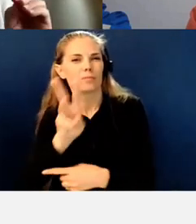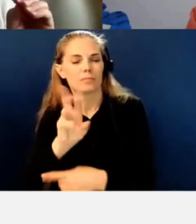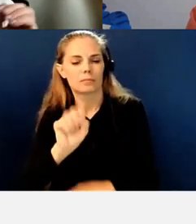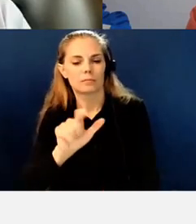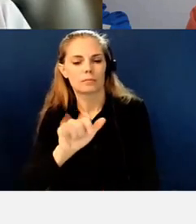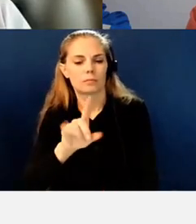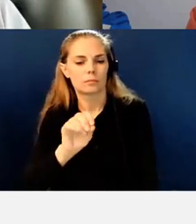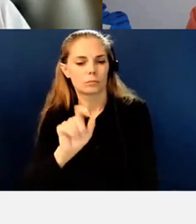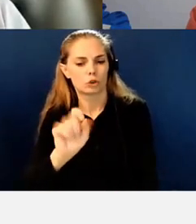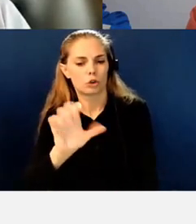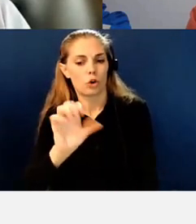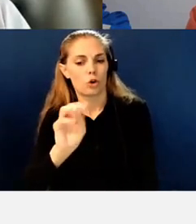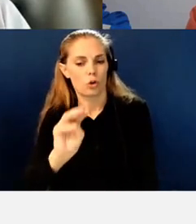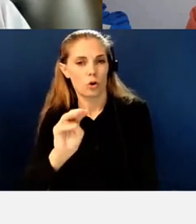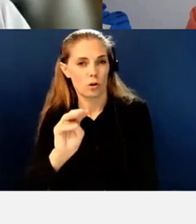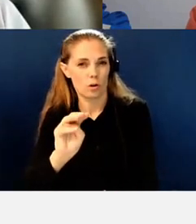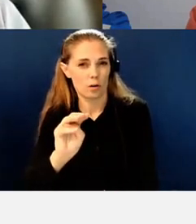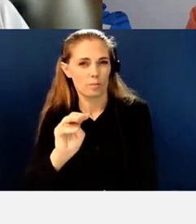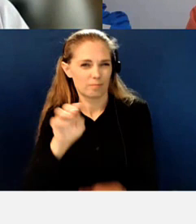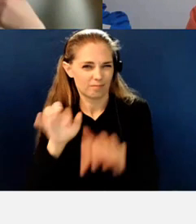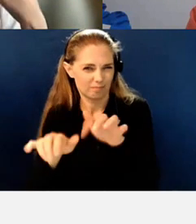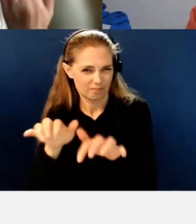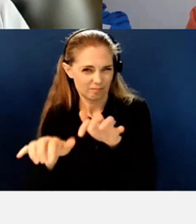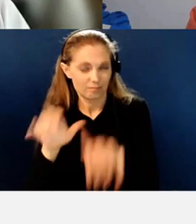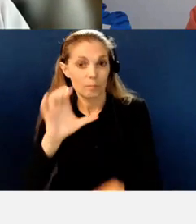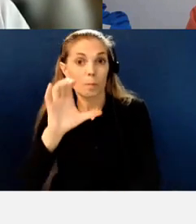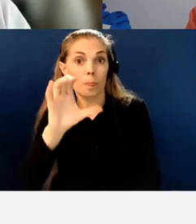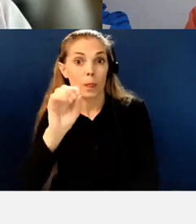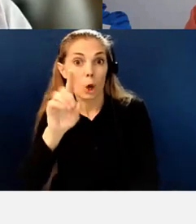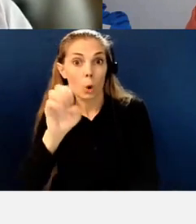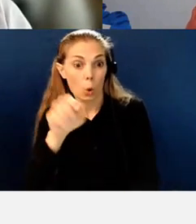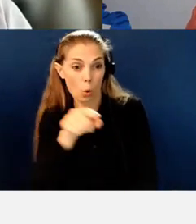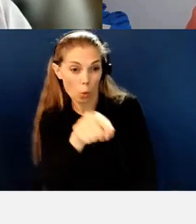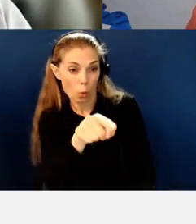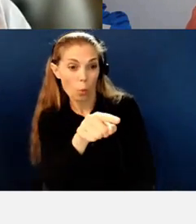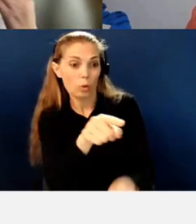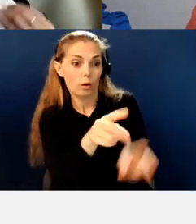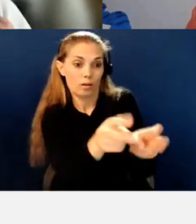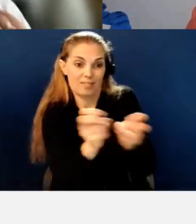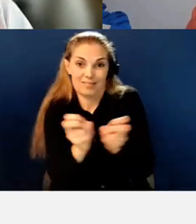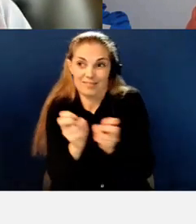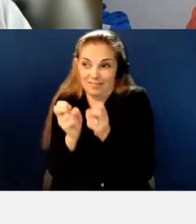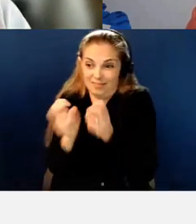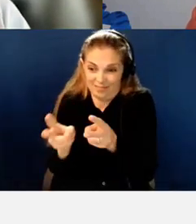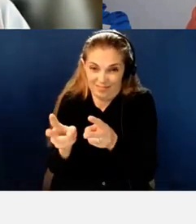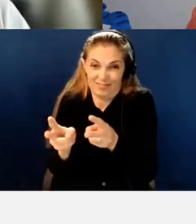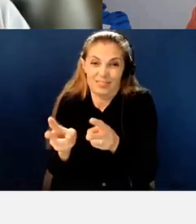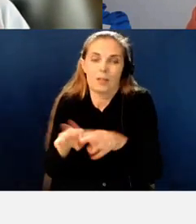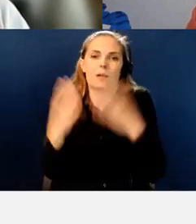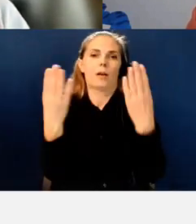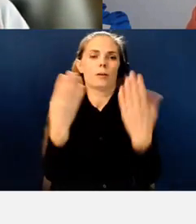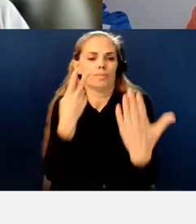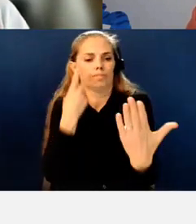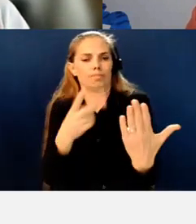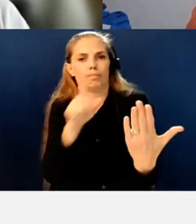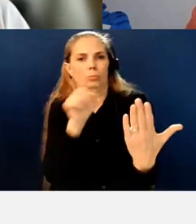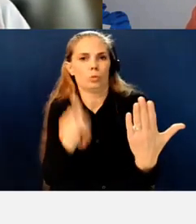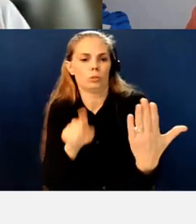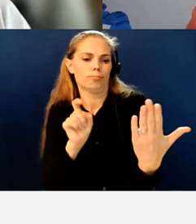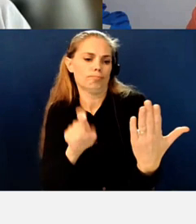put the code that we have displayed on the screen. And again, that will take you to the question and you will be able to answer the question we have